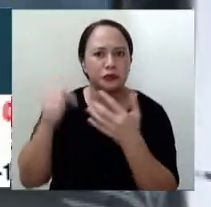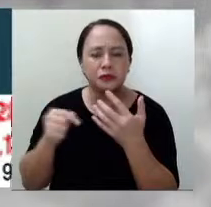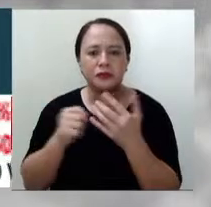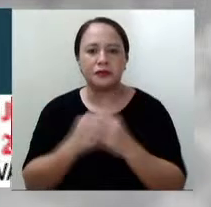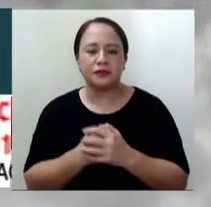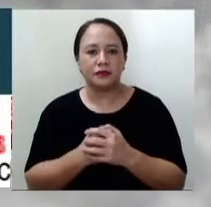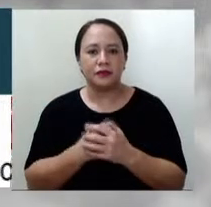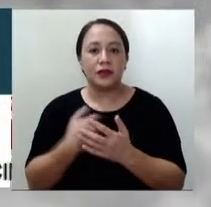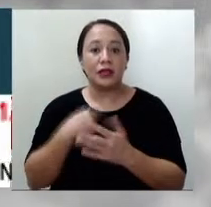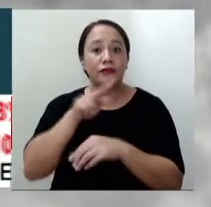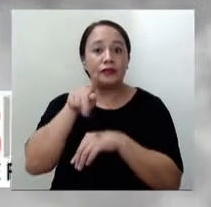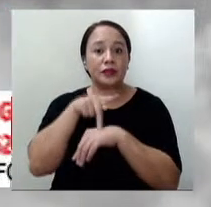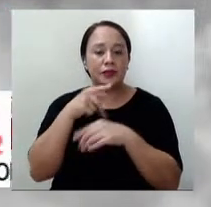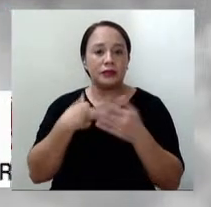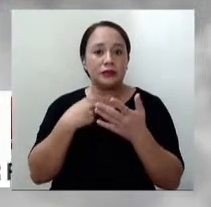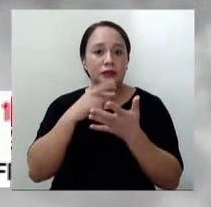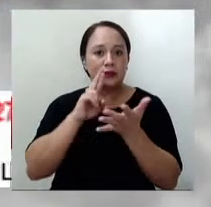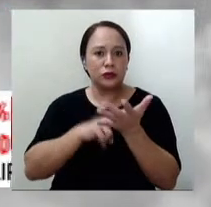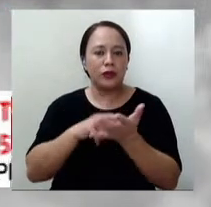The Philippines recorded